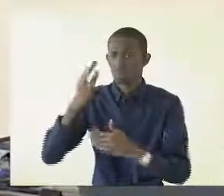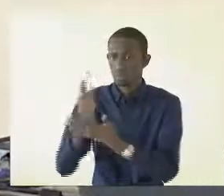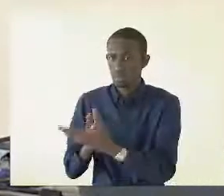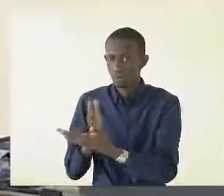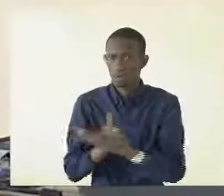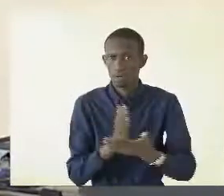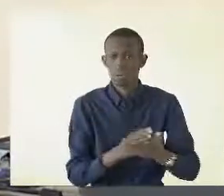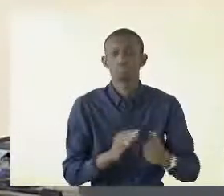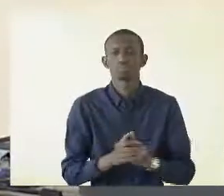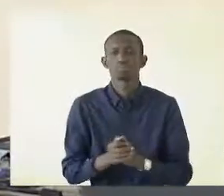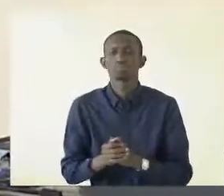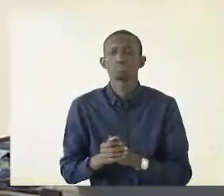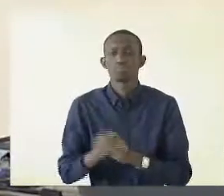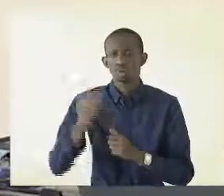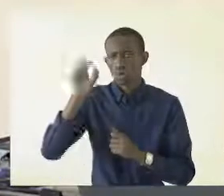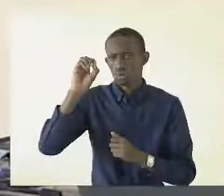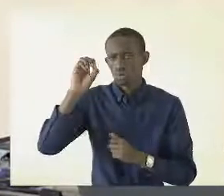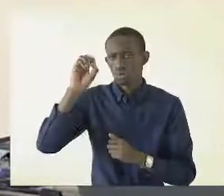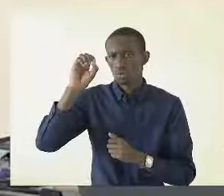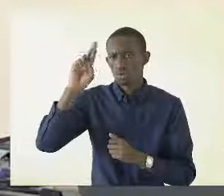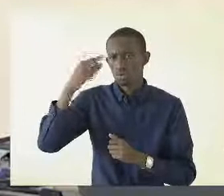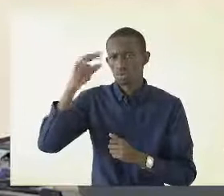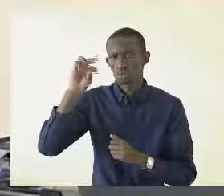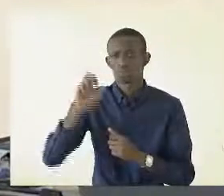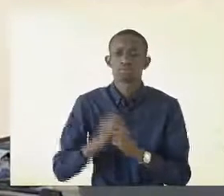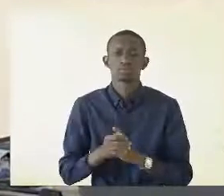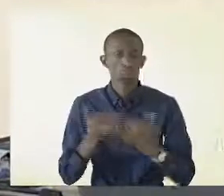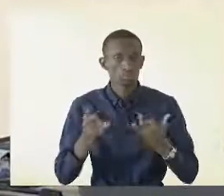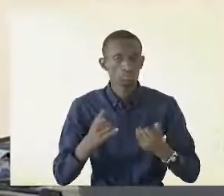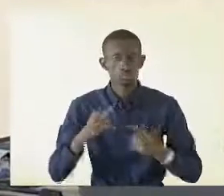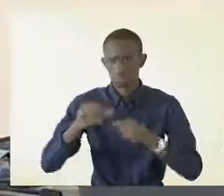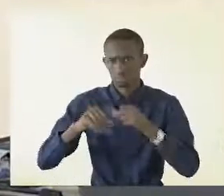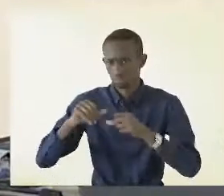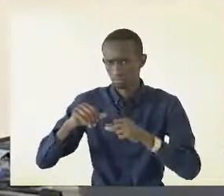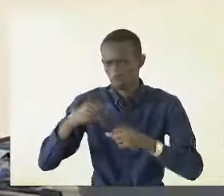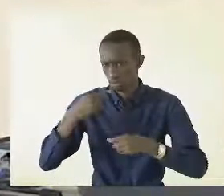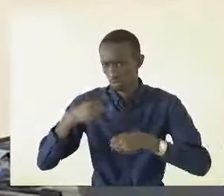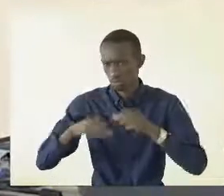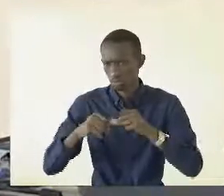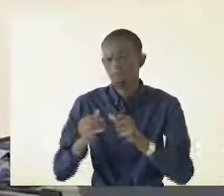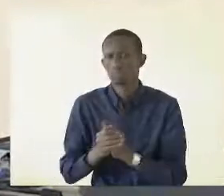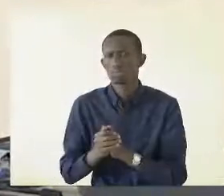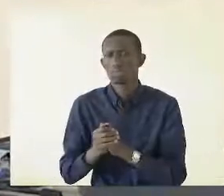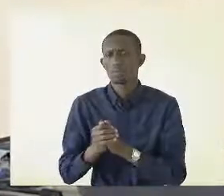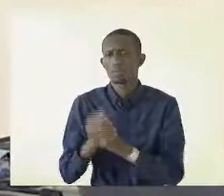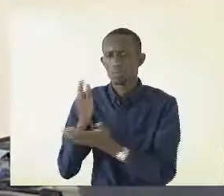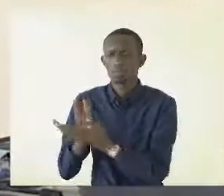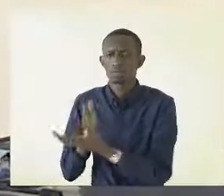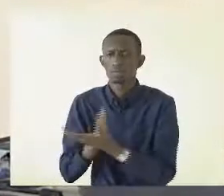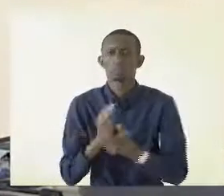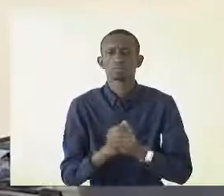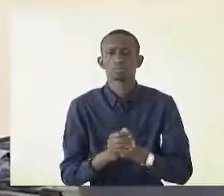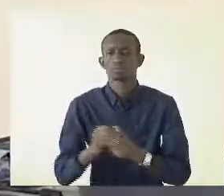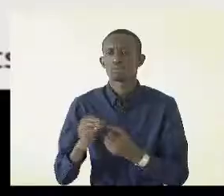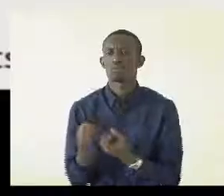of a flowering plant, describe plant organs, and explain functions of roots,